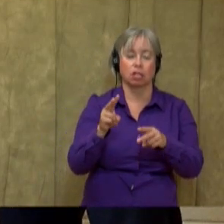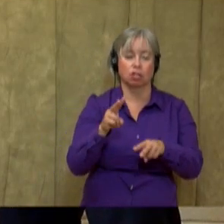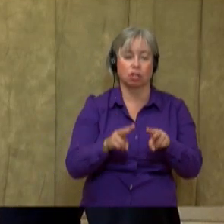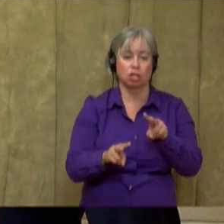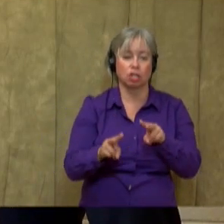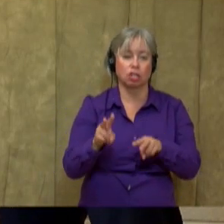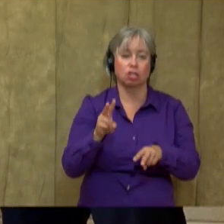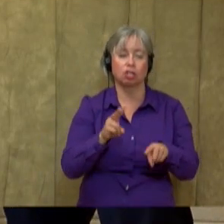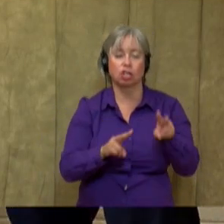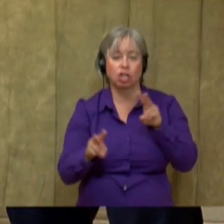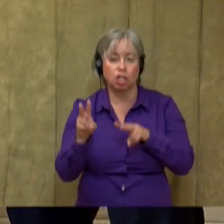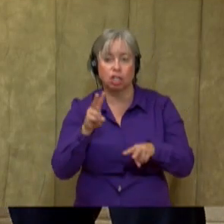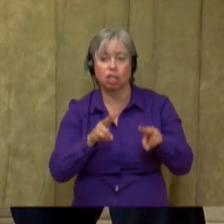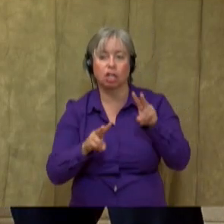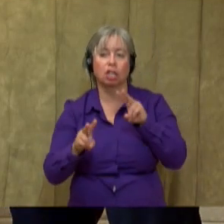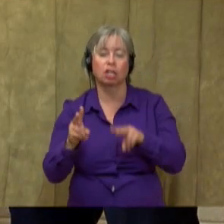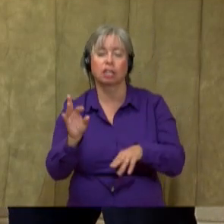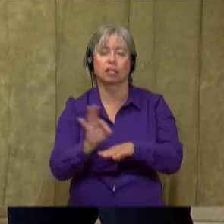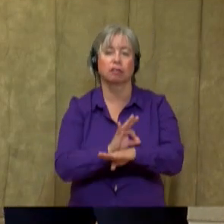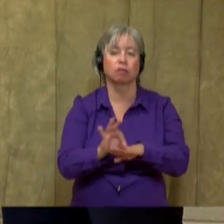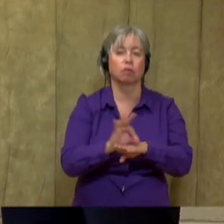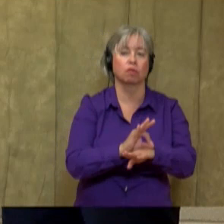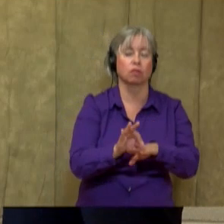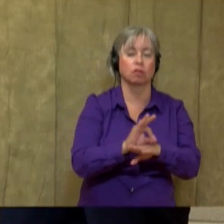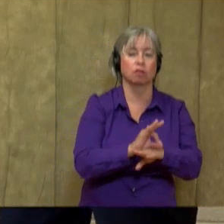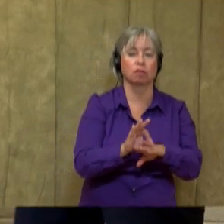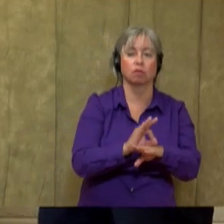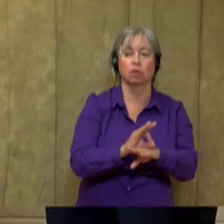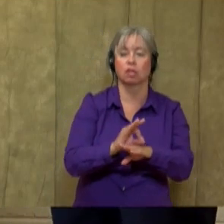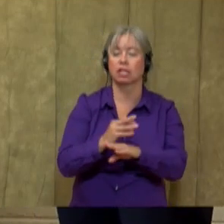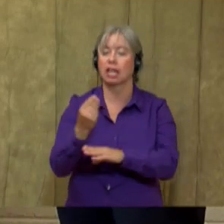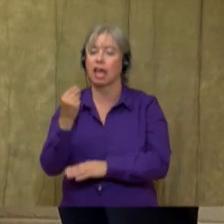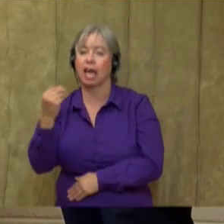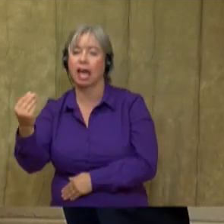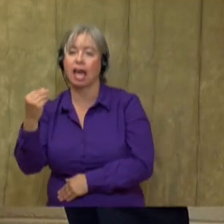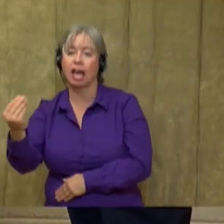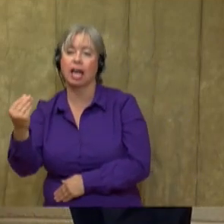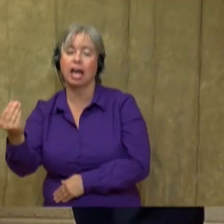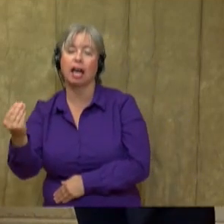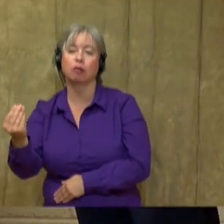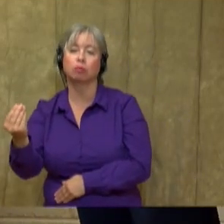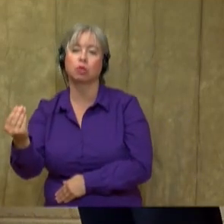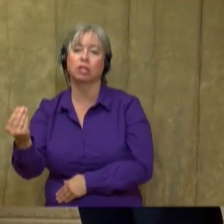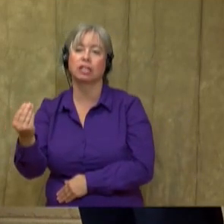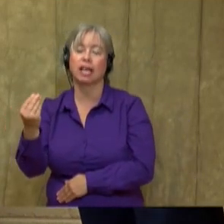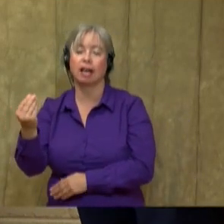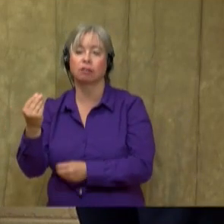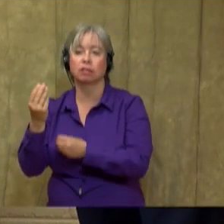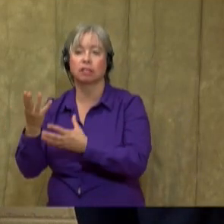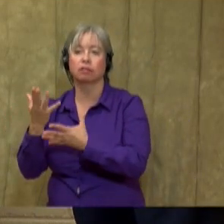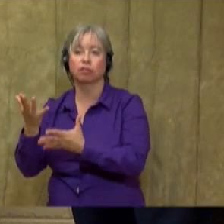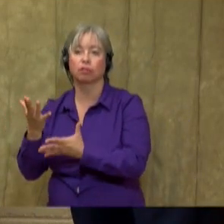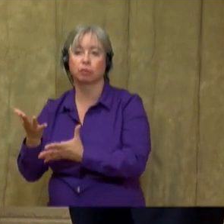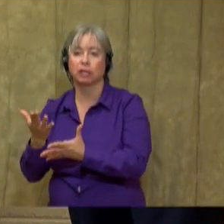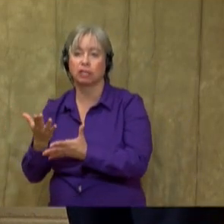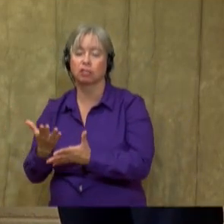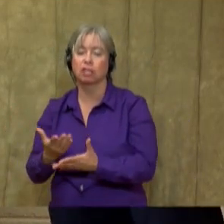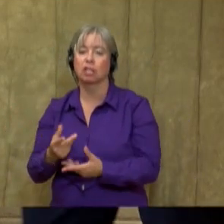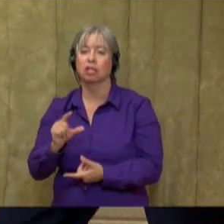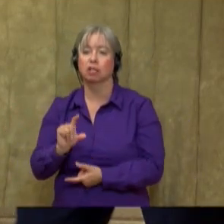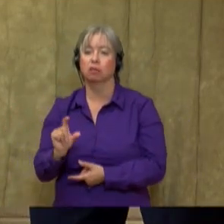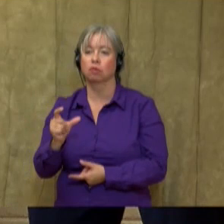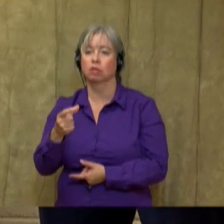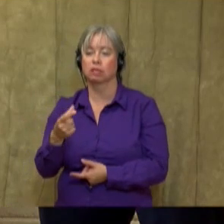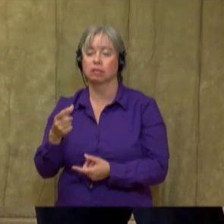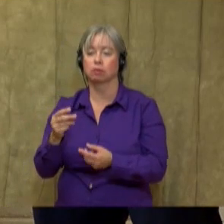output given a unique input. So the unique output that we're interested in is the number of cubes with the certain